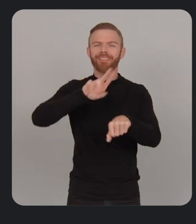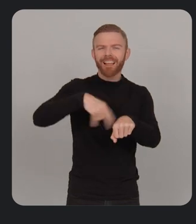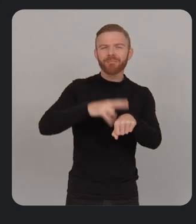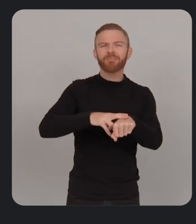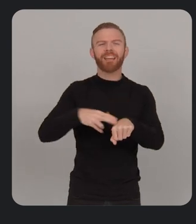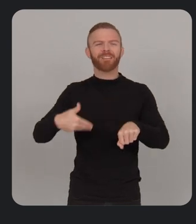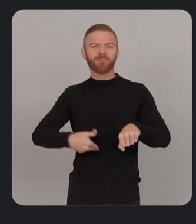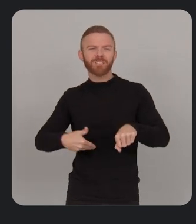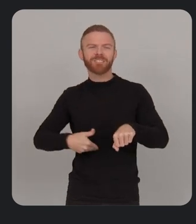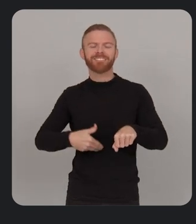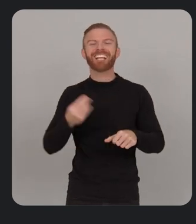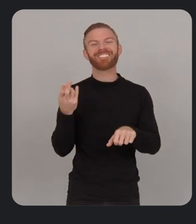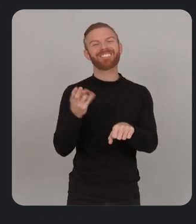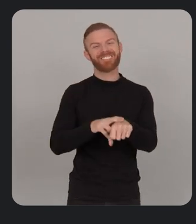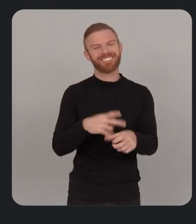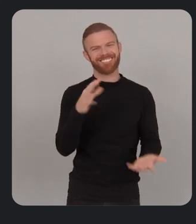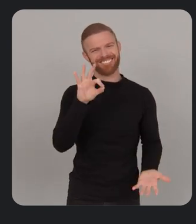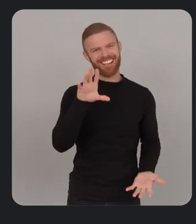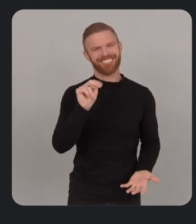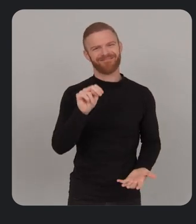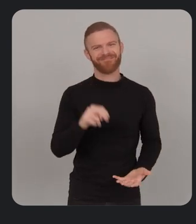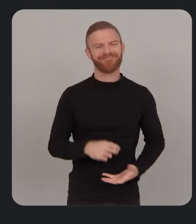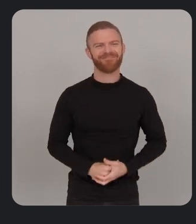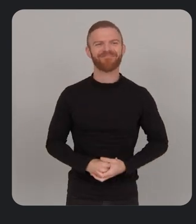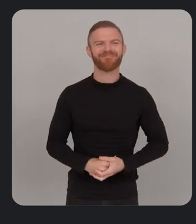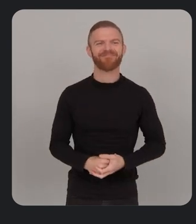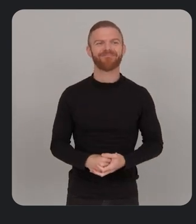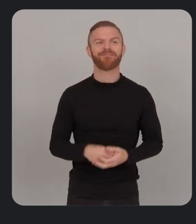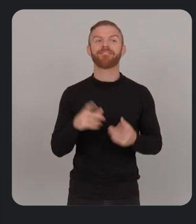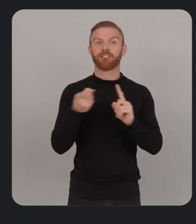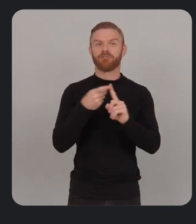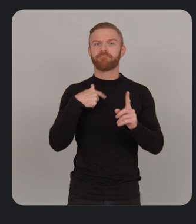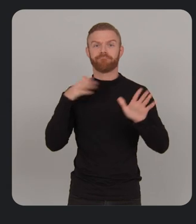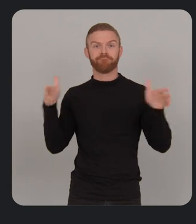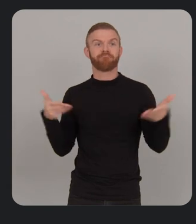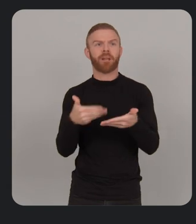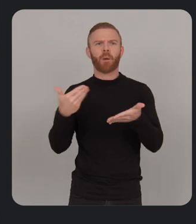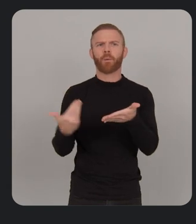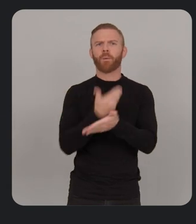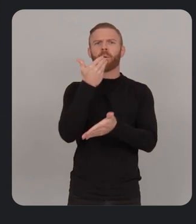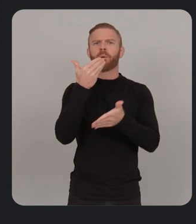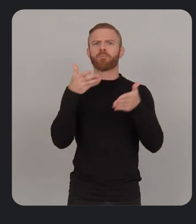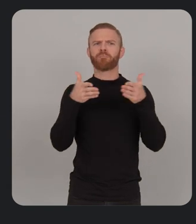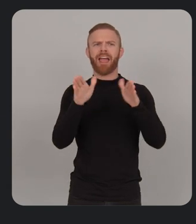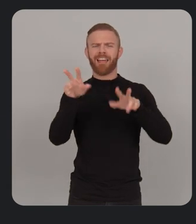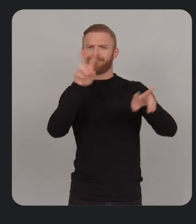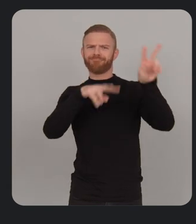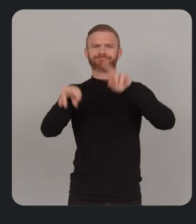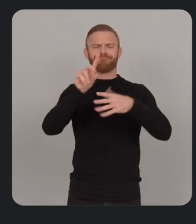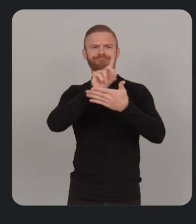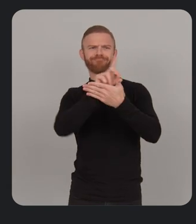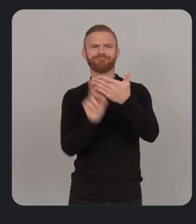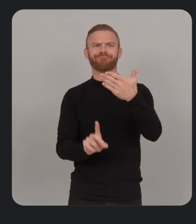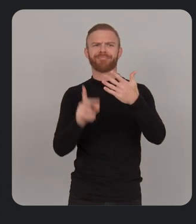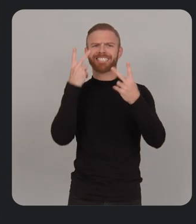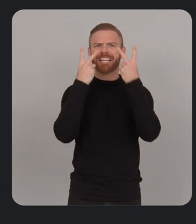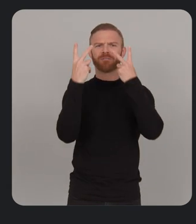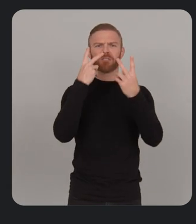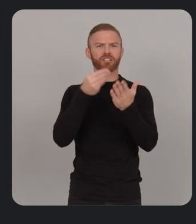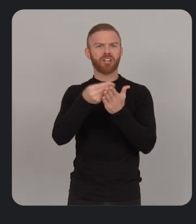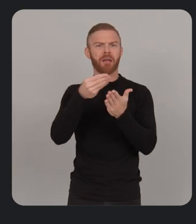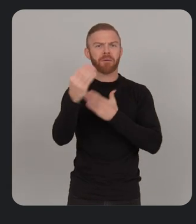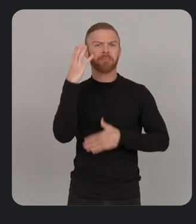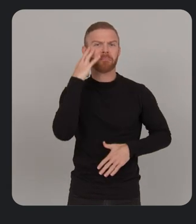intuitive and of course fun first we're introducing a new way to unlock a reimagined visual shopping